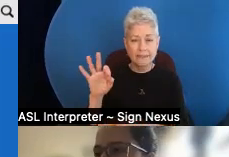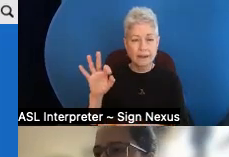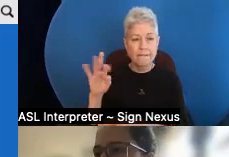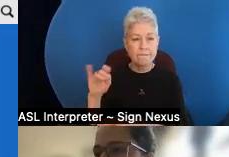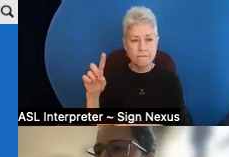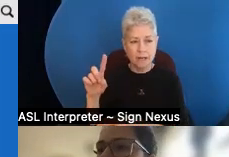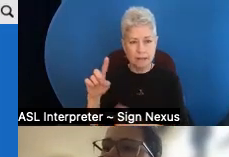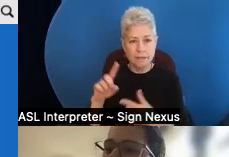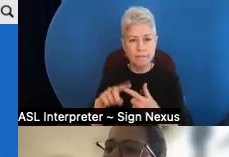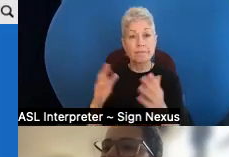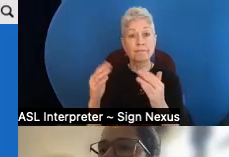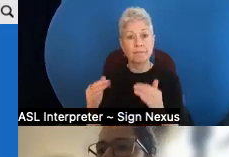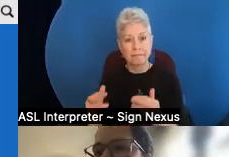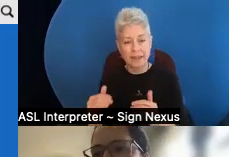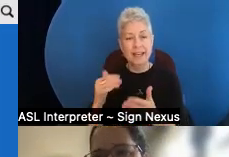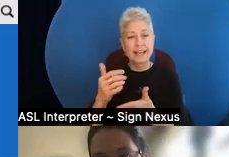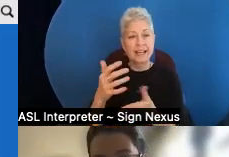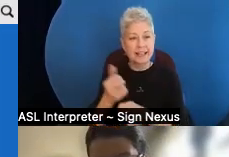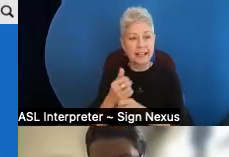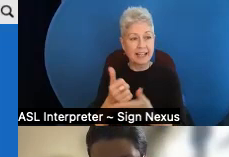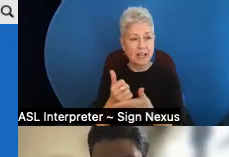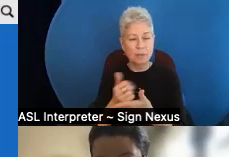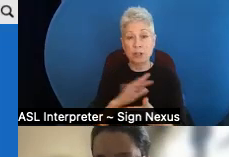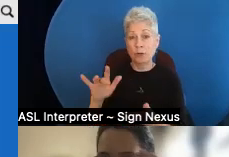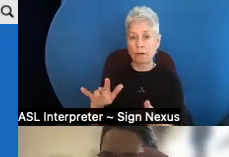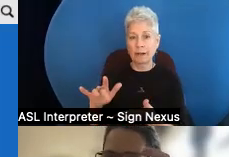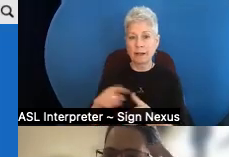Help. You click and it will take you to this page.